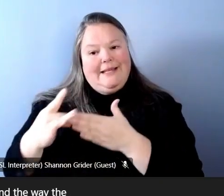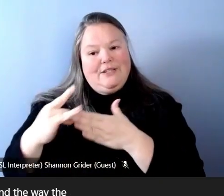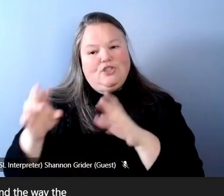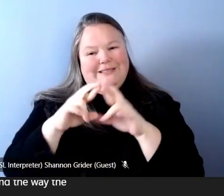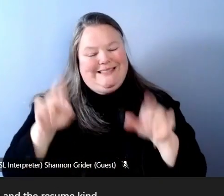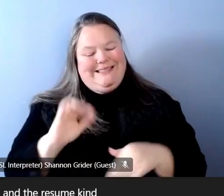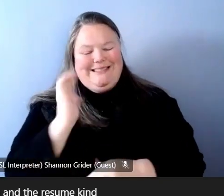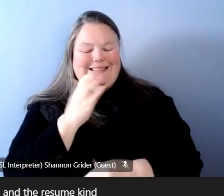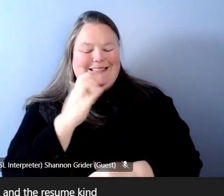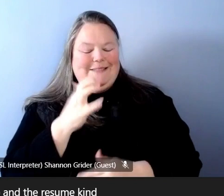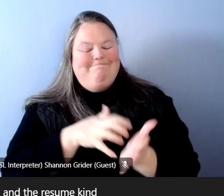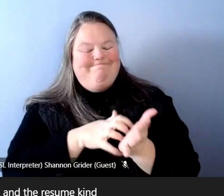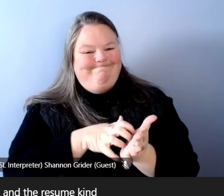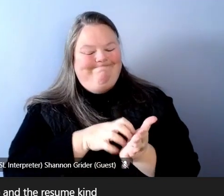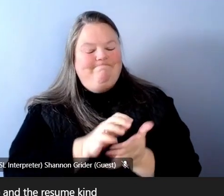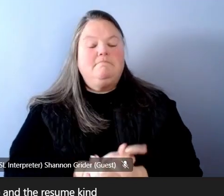seemed.